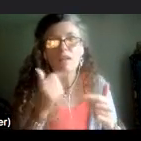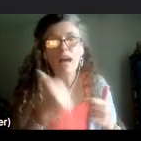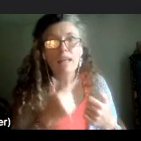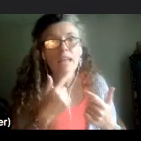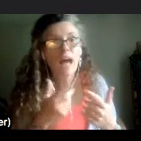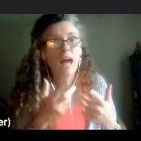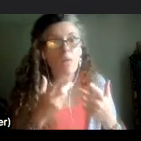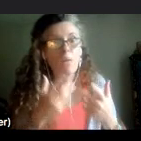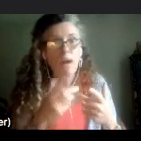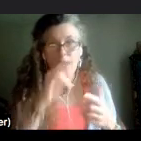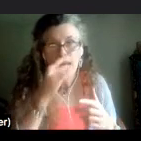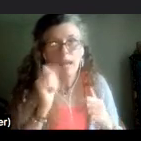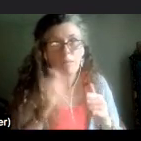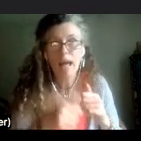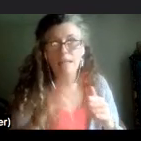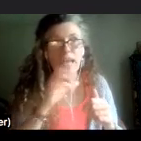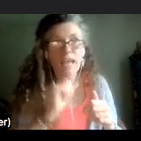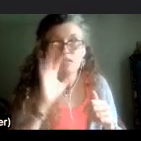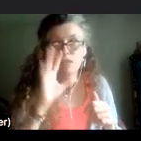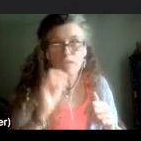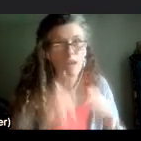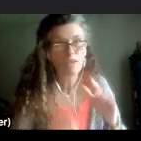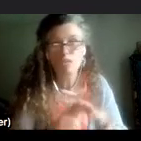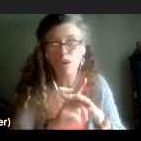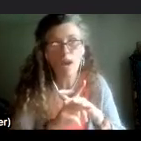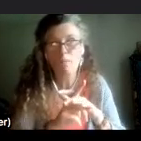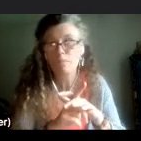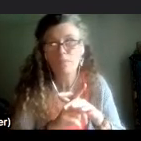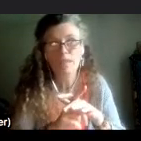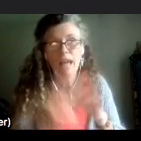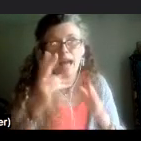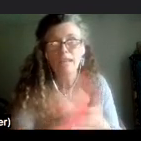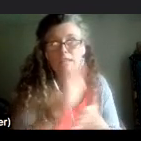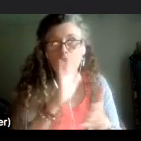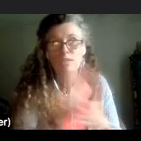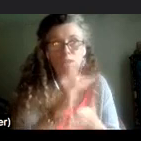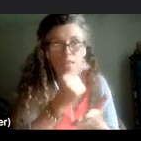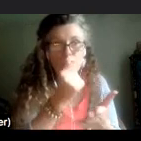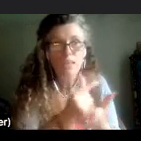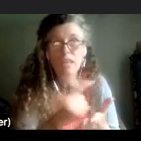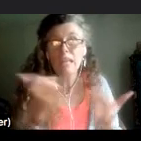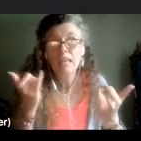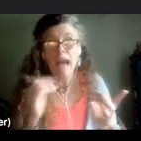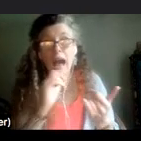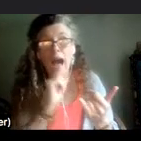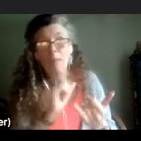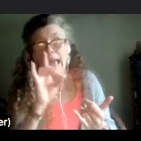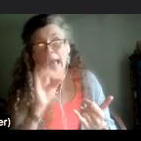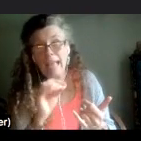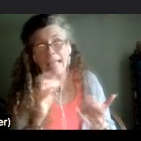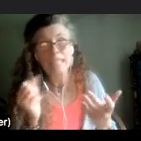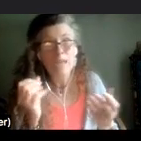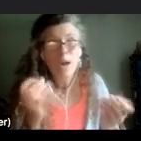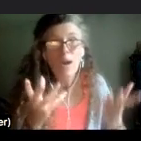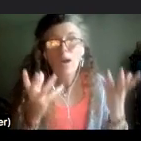I don't have a kid past 50. I don't want to show up at their high school graduation and be 70 years old. Now I'm going to be 80.